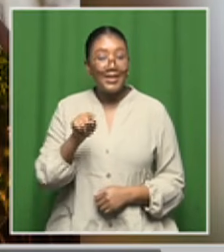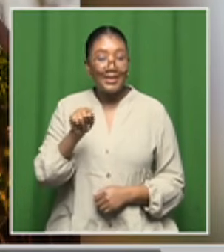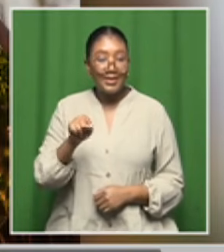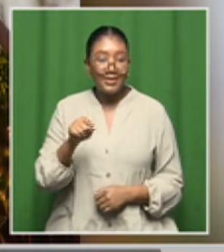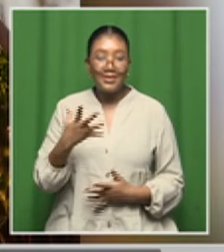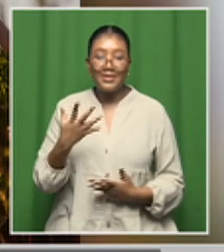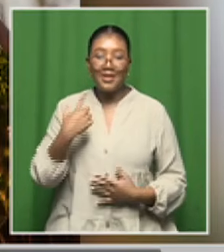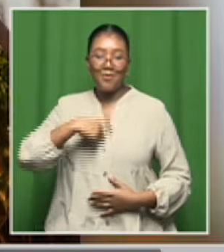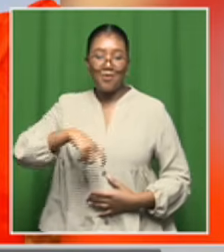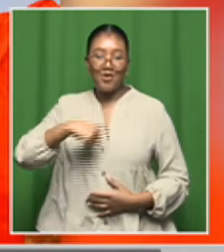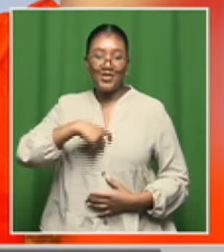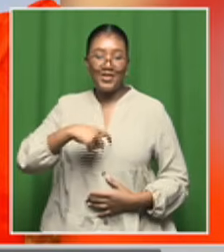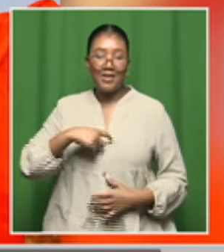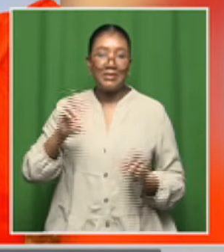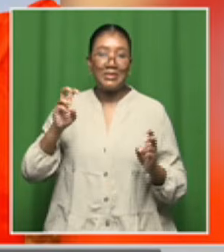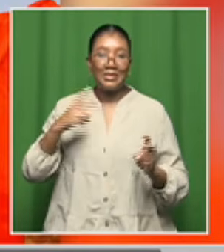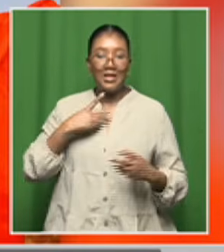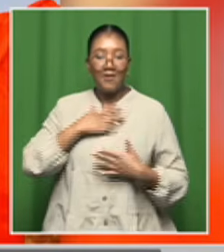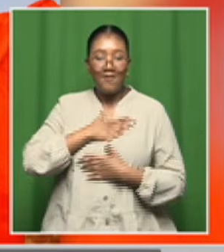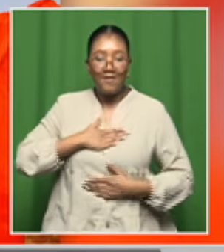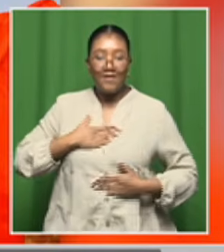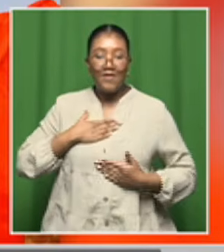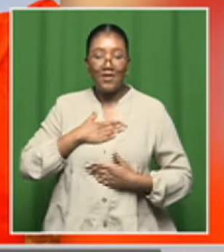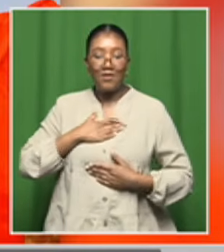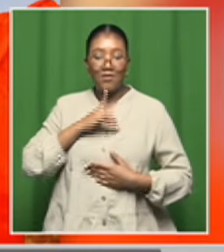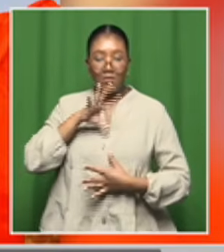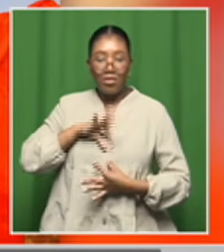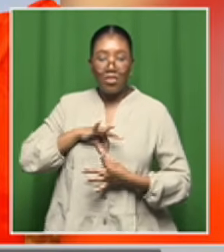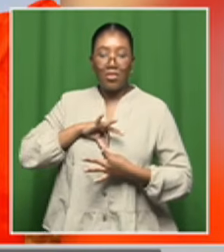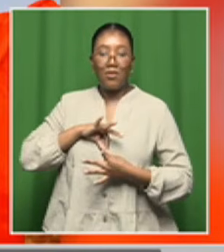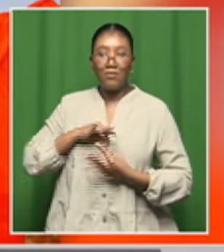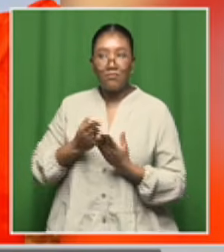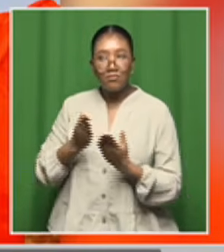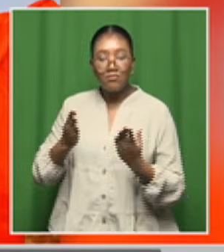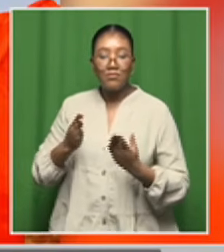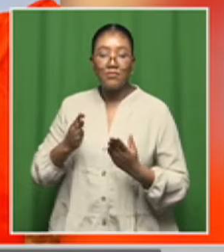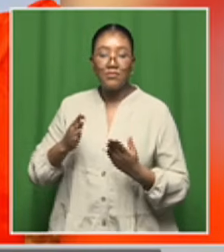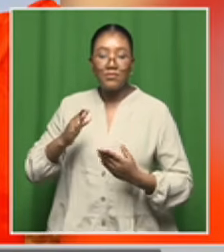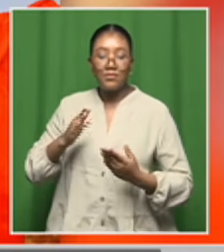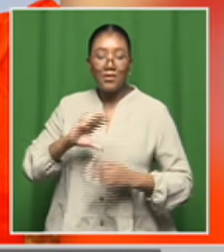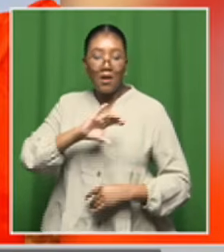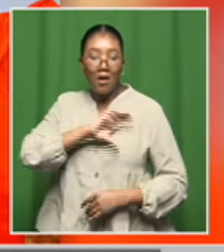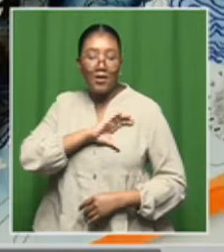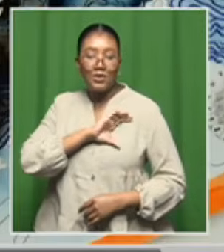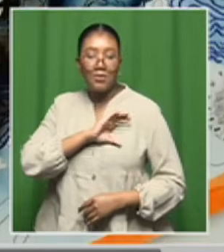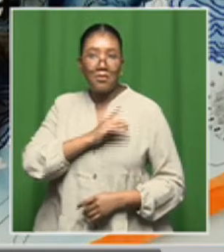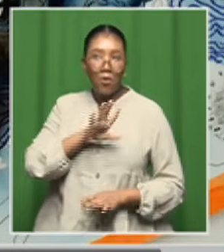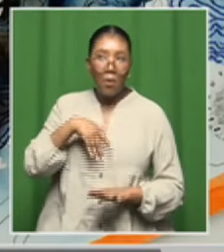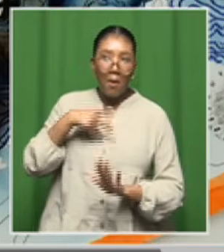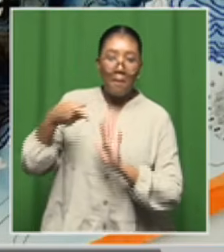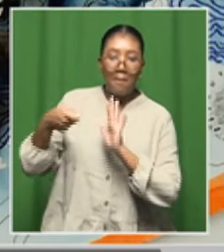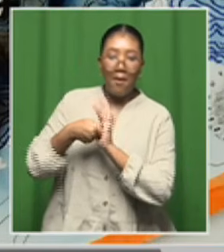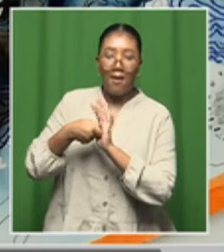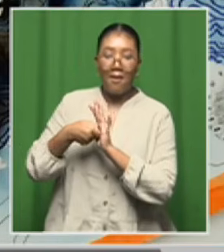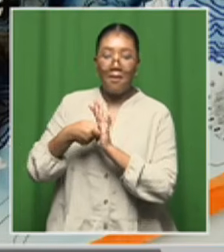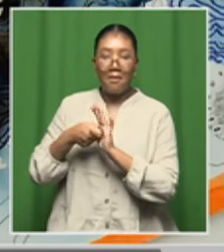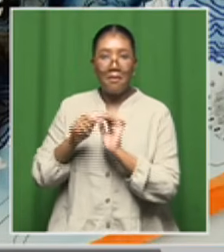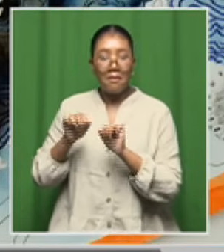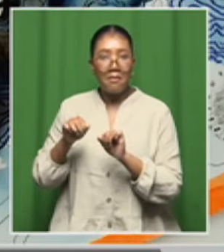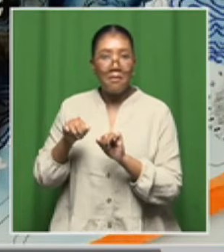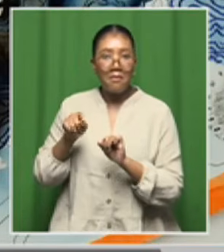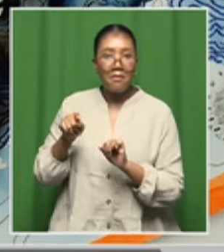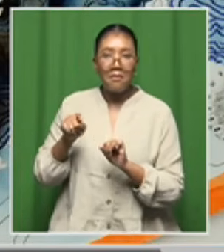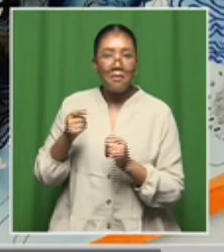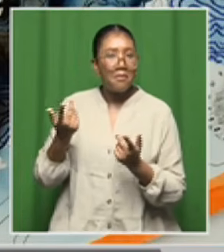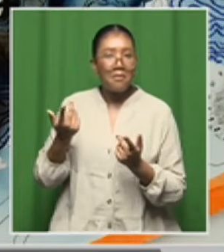that's often what resonates with, the market and people who, buy into what you're offering is all about.